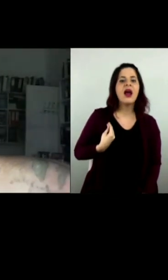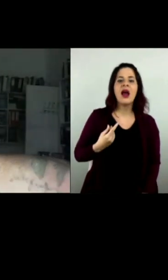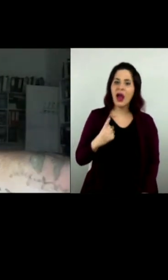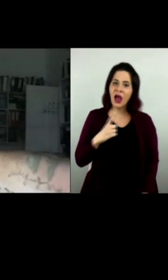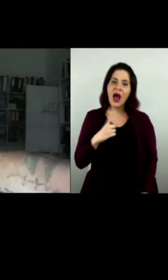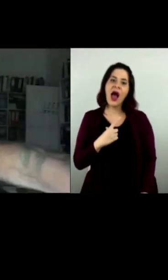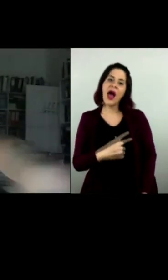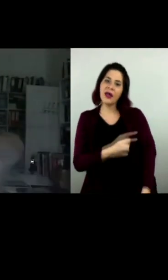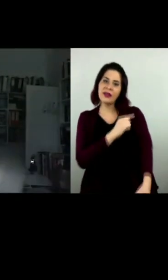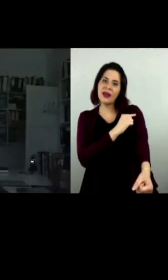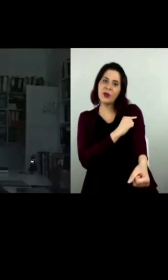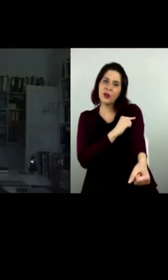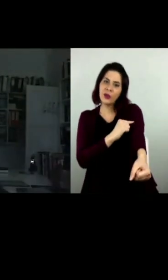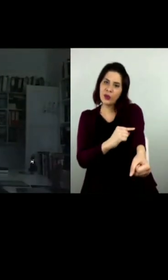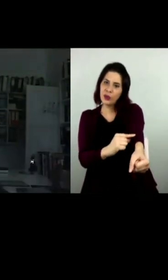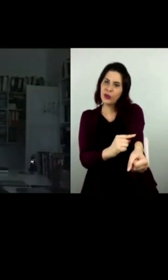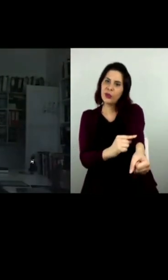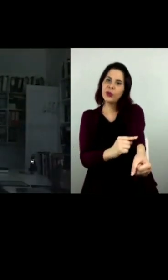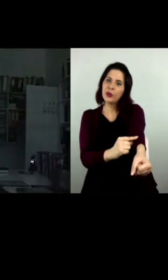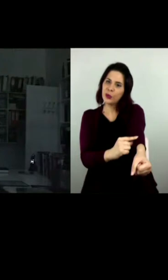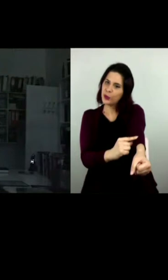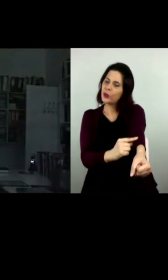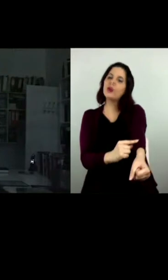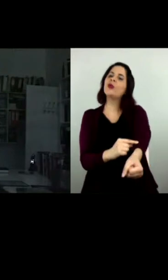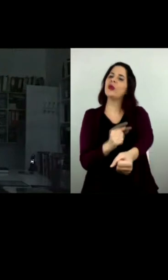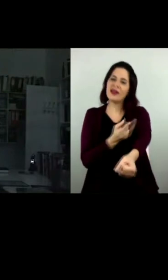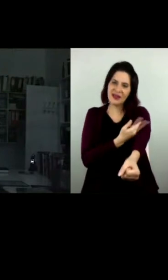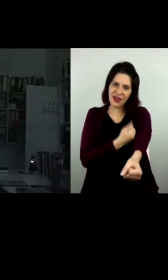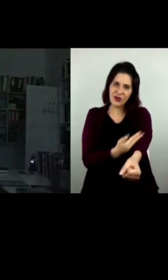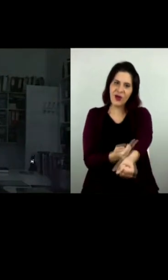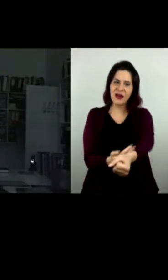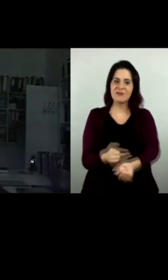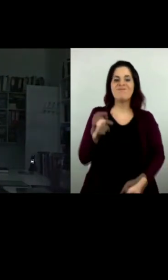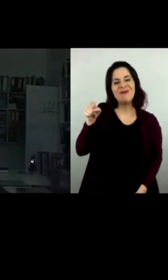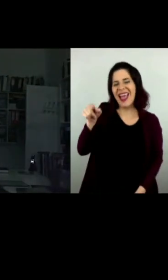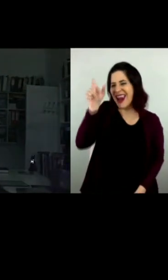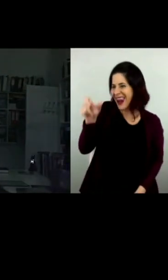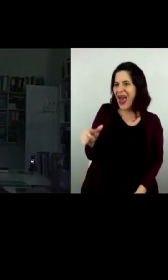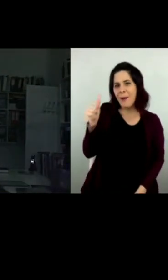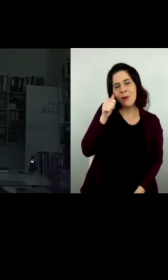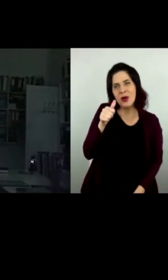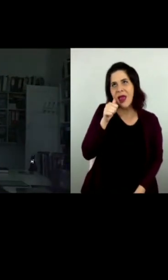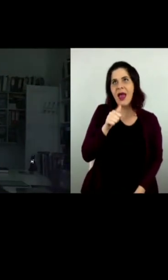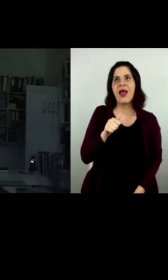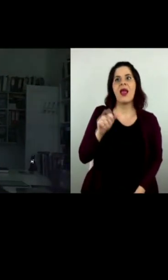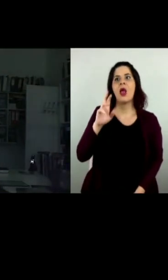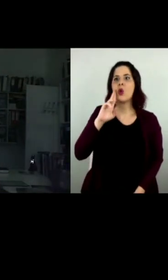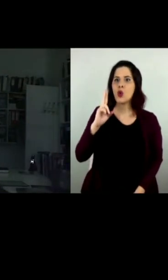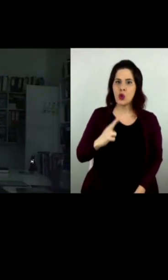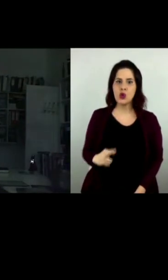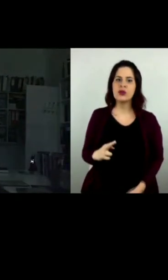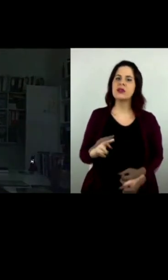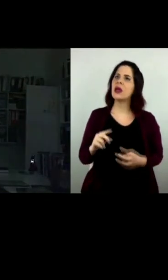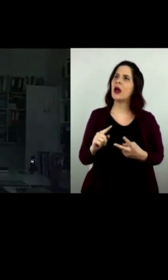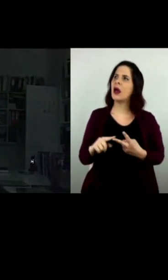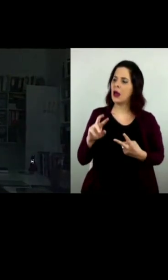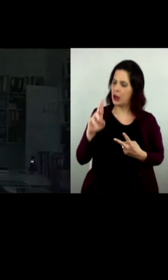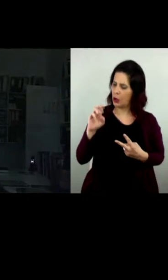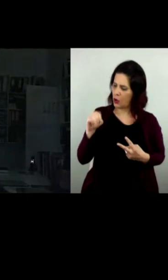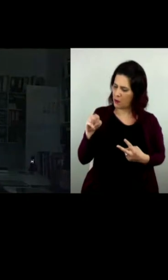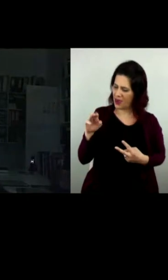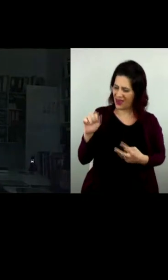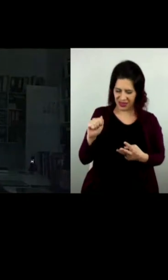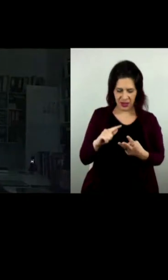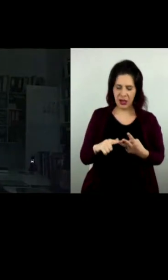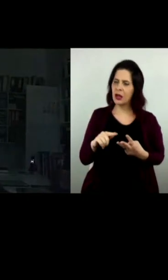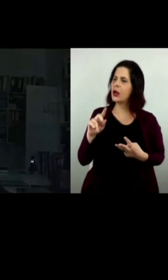Muratova on my arm, yeah. And she was, for people who don't know, she was a Russian, Romanian, Ukrainian filmmaker who died a few